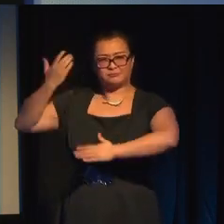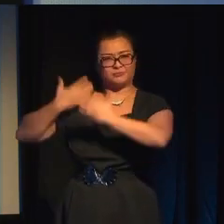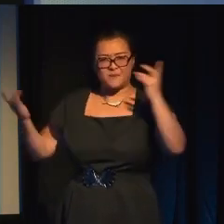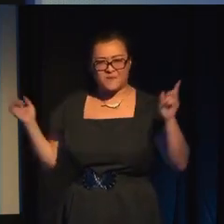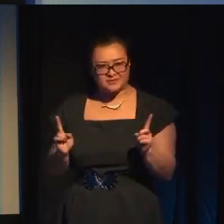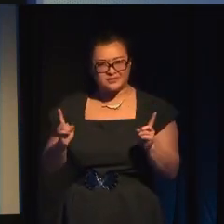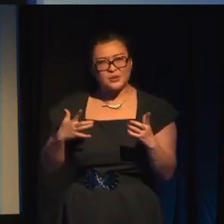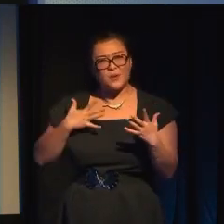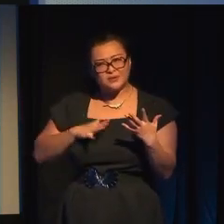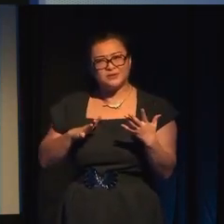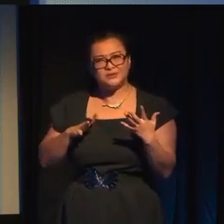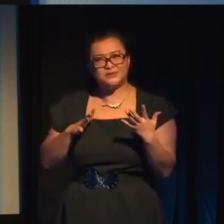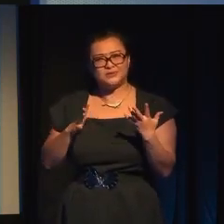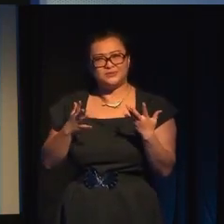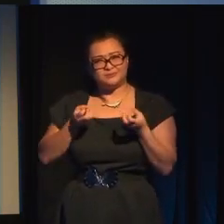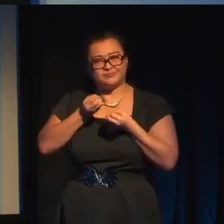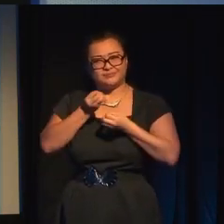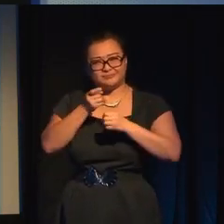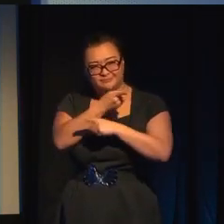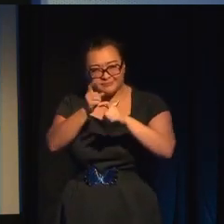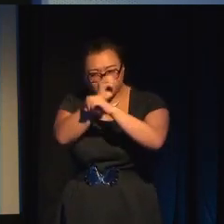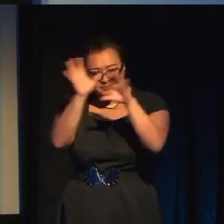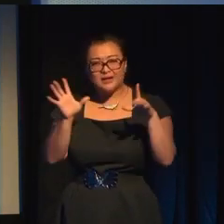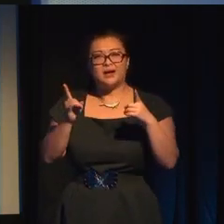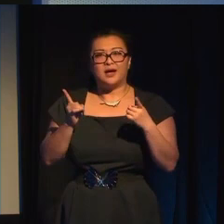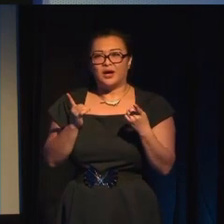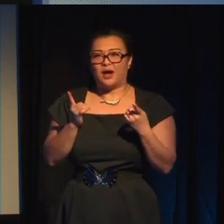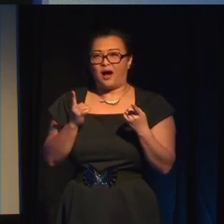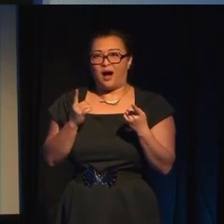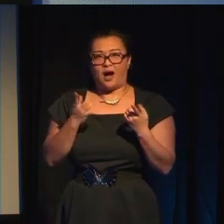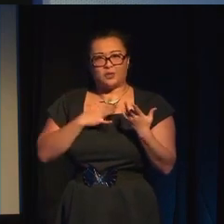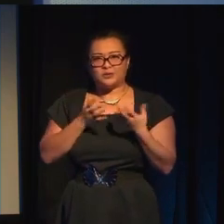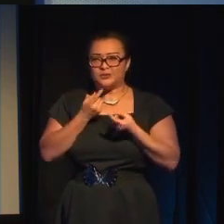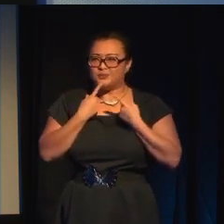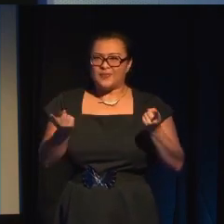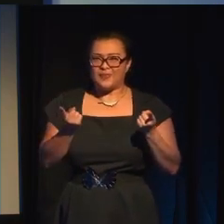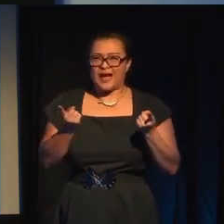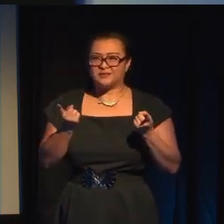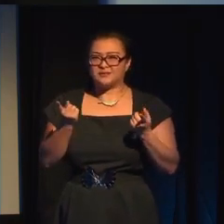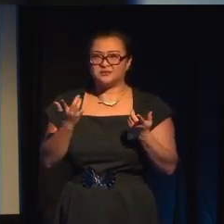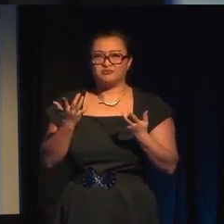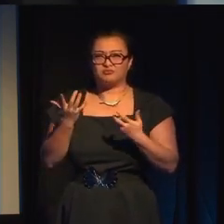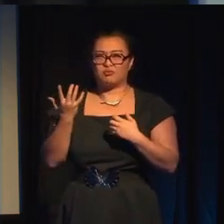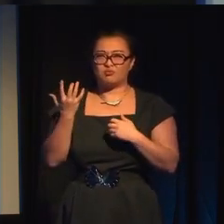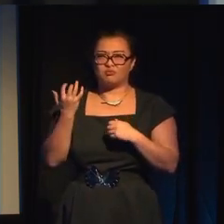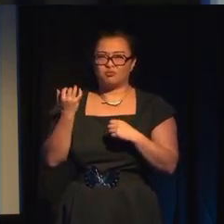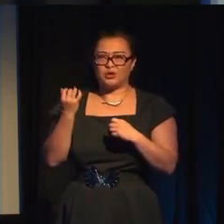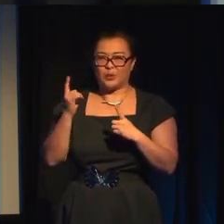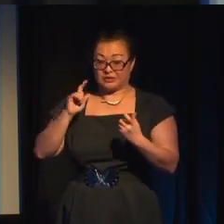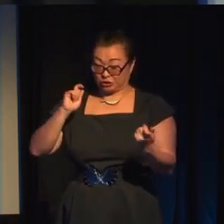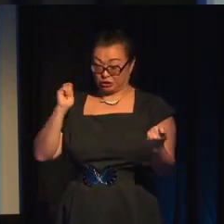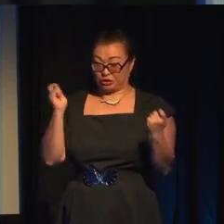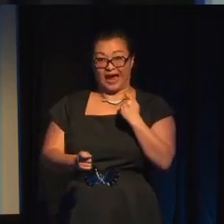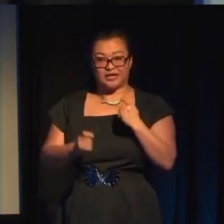to bring back some of the principles that actually Revolution was founded on 30 years ago, and bring them back